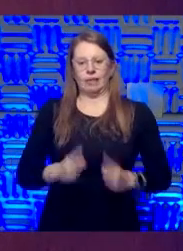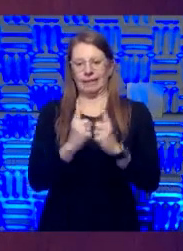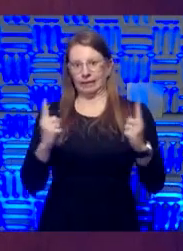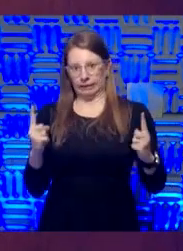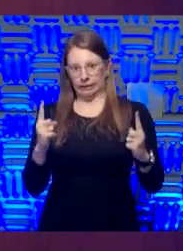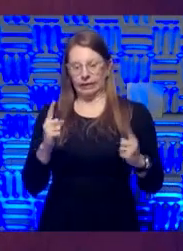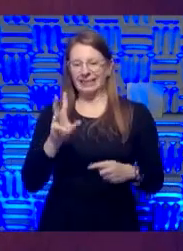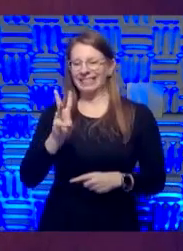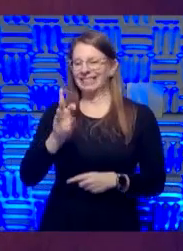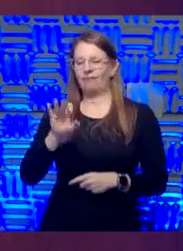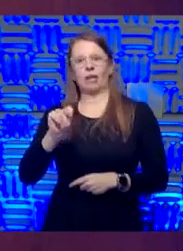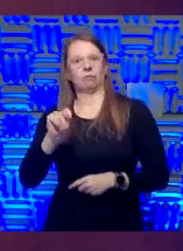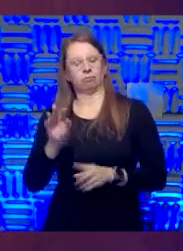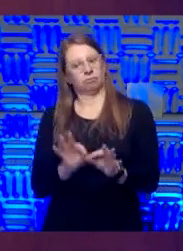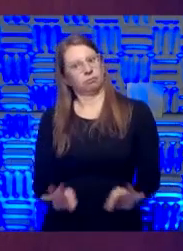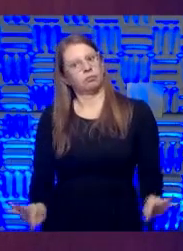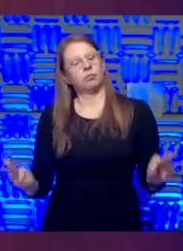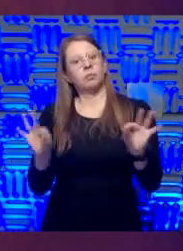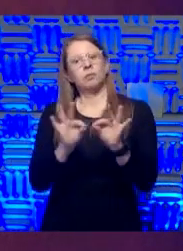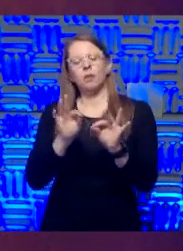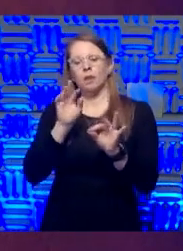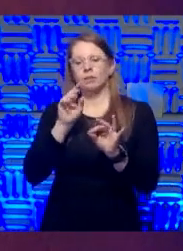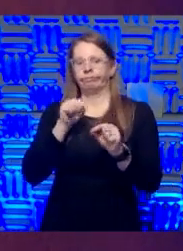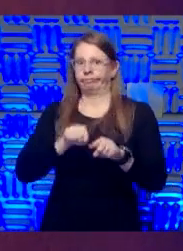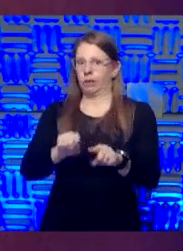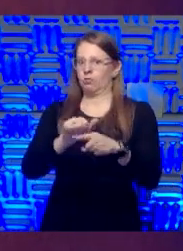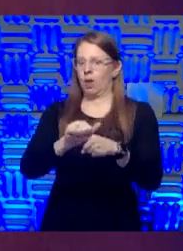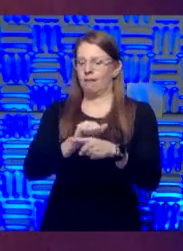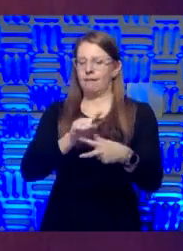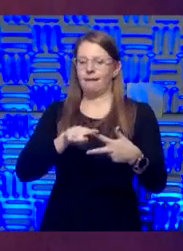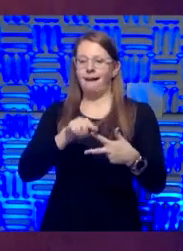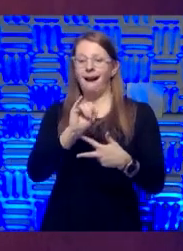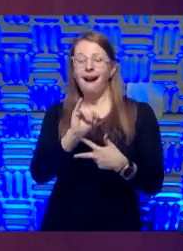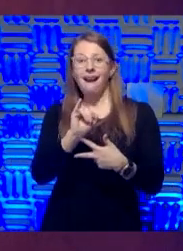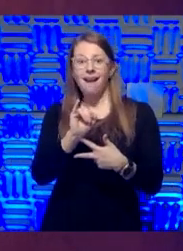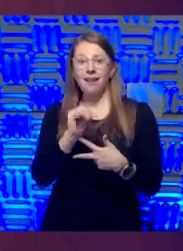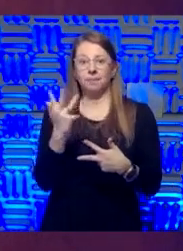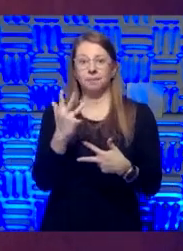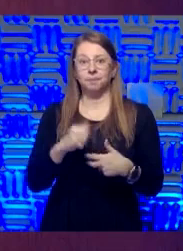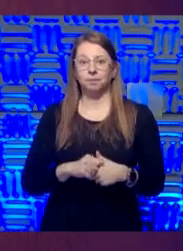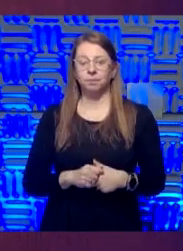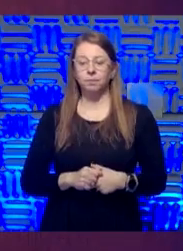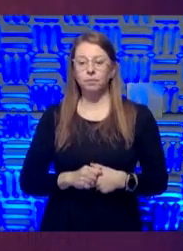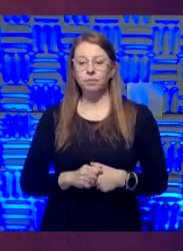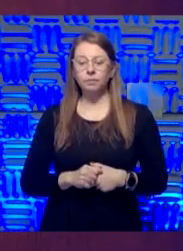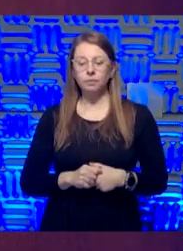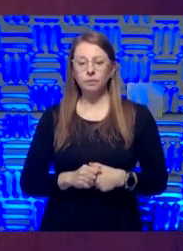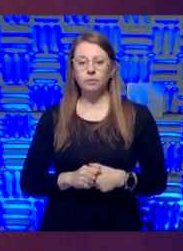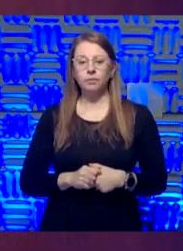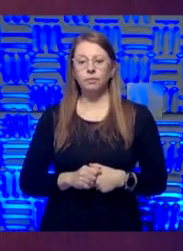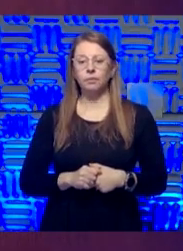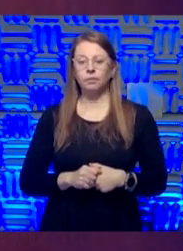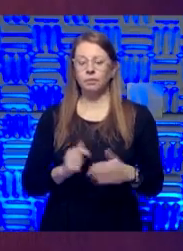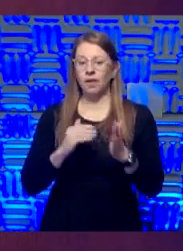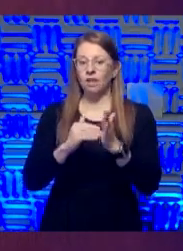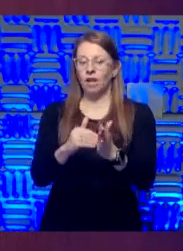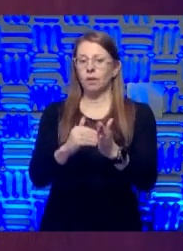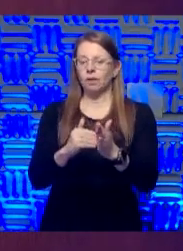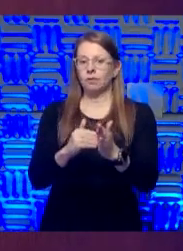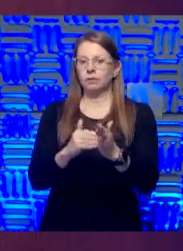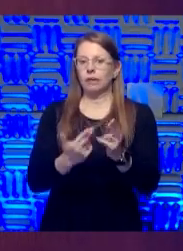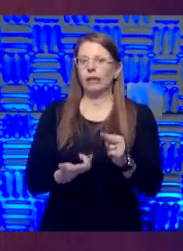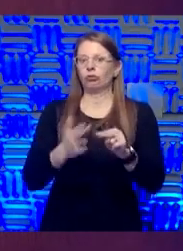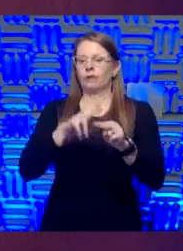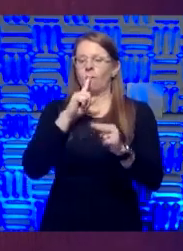The 6 feet is very important in practices. The I in that is to increase in frequent use hand